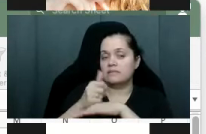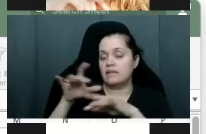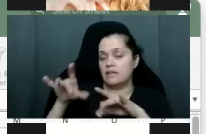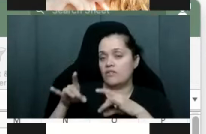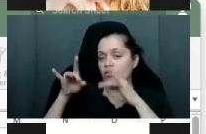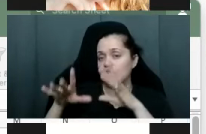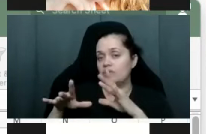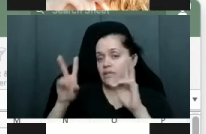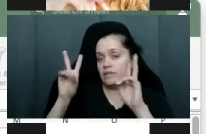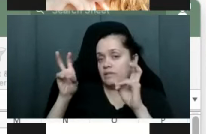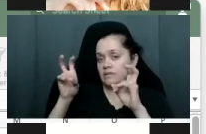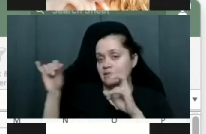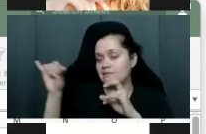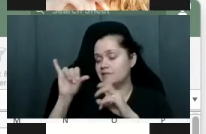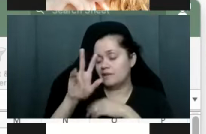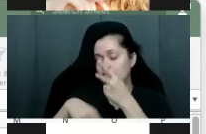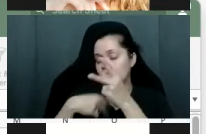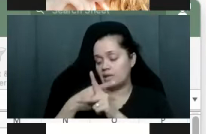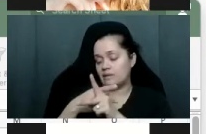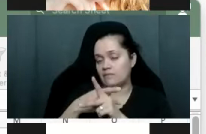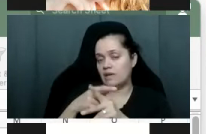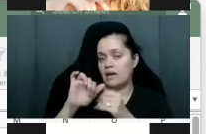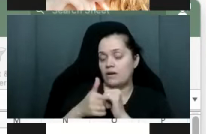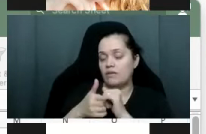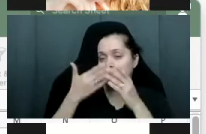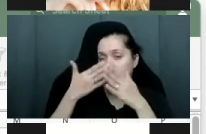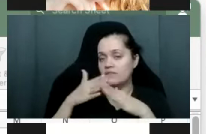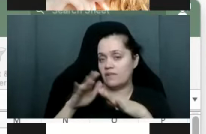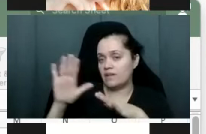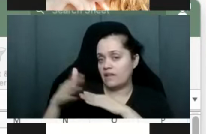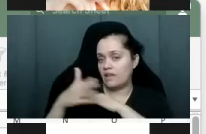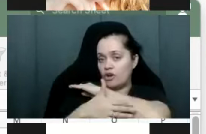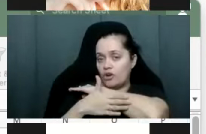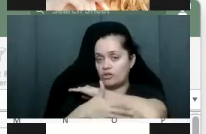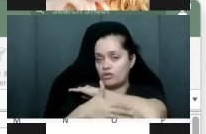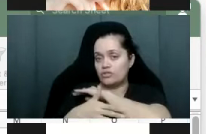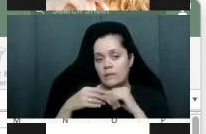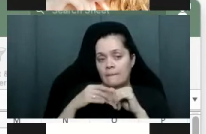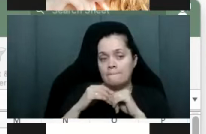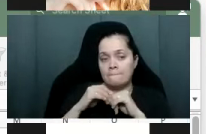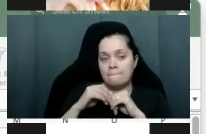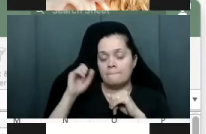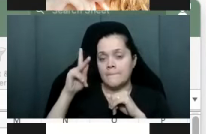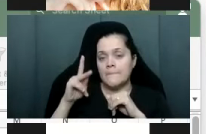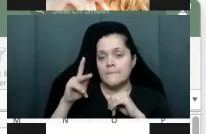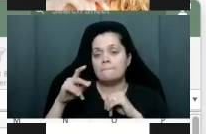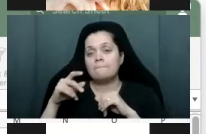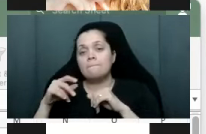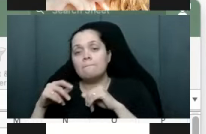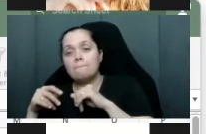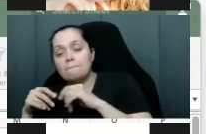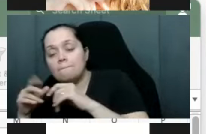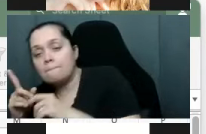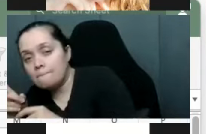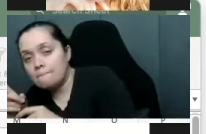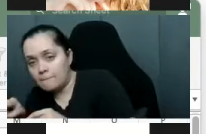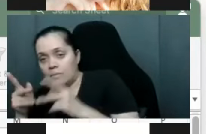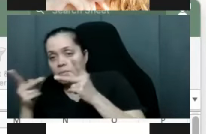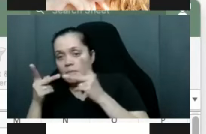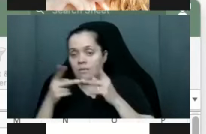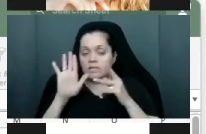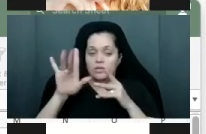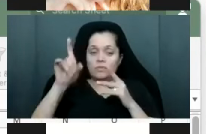Australia's, same sort of thing, how they've divided their country. Okay, so those are the places